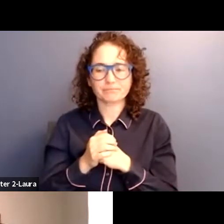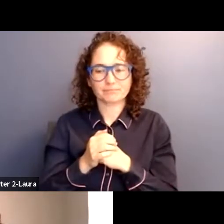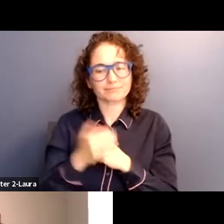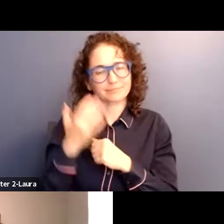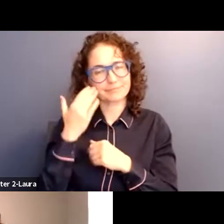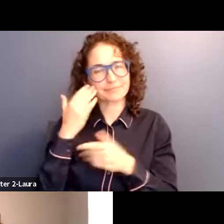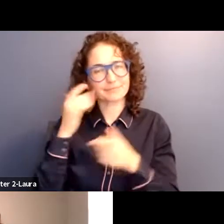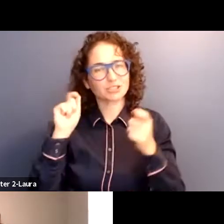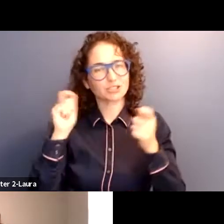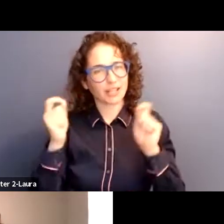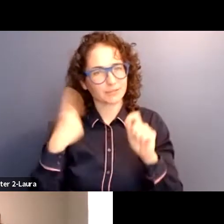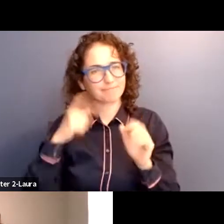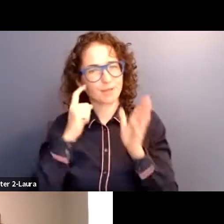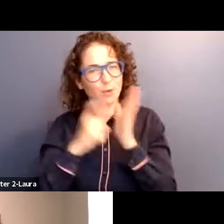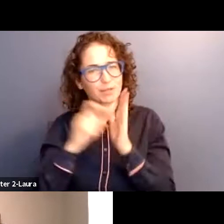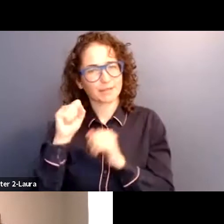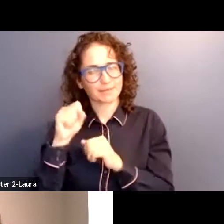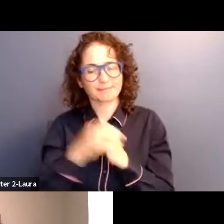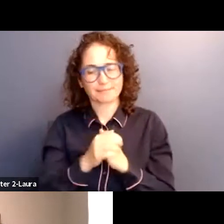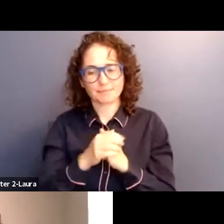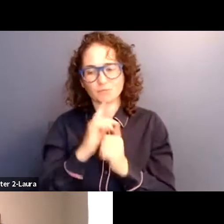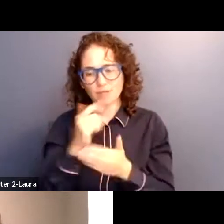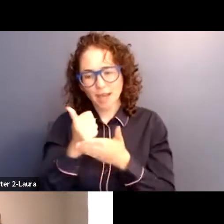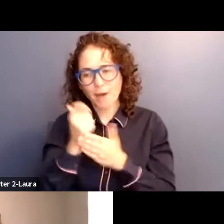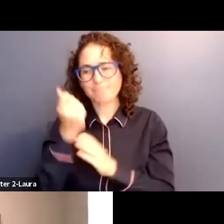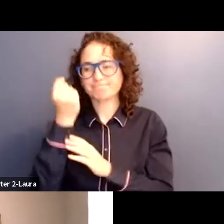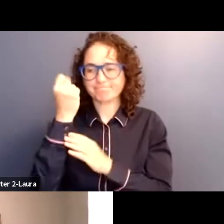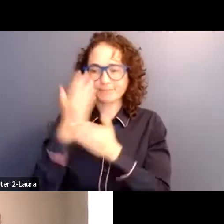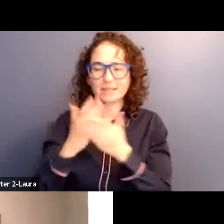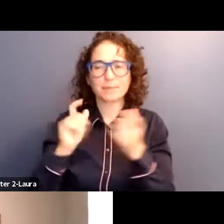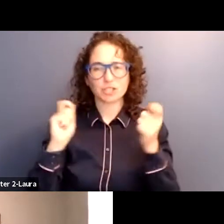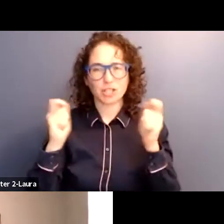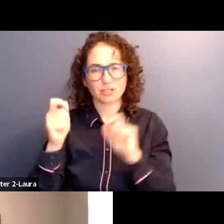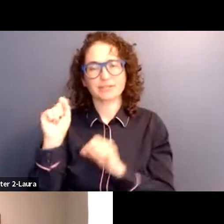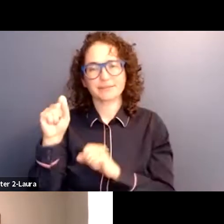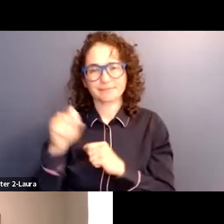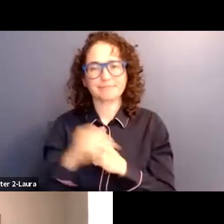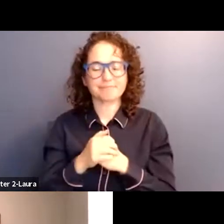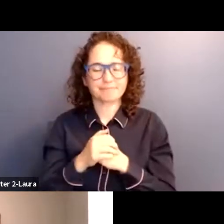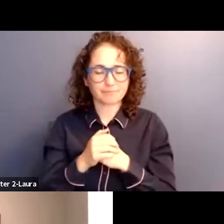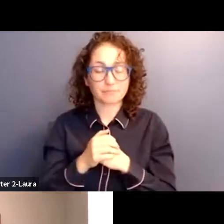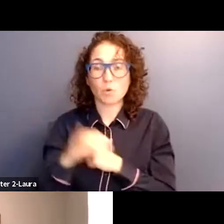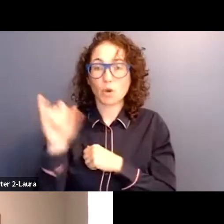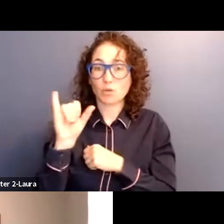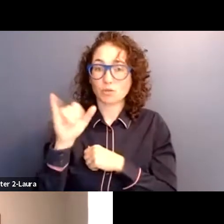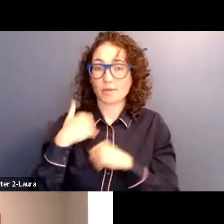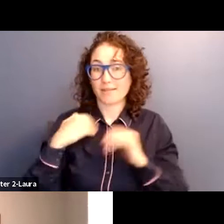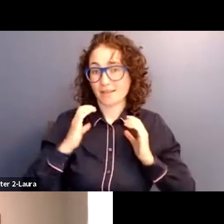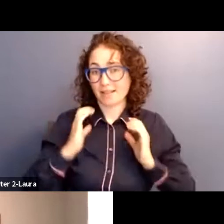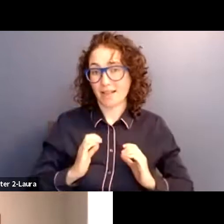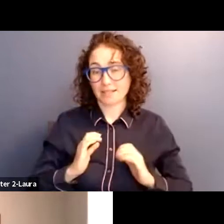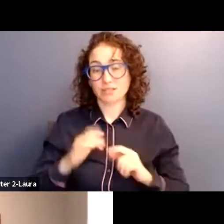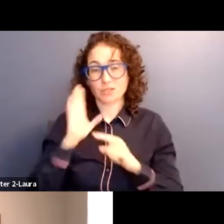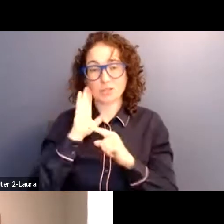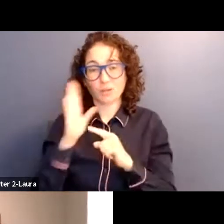changes that we've noticed. So this surely helped us understand some of the changes that we've noticed. We also have clients who've come back to us